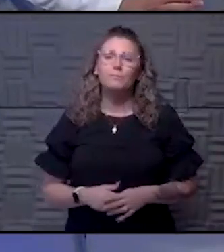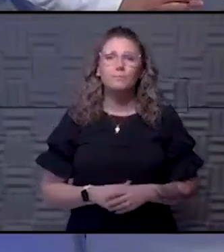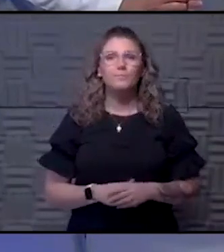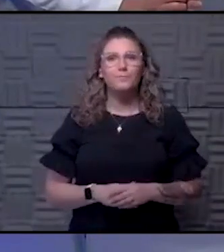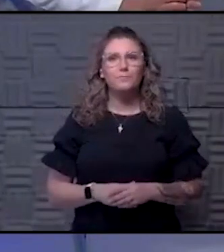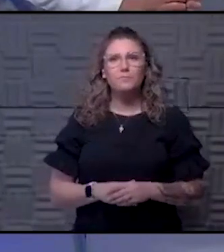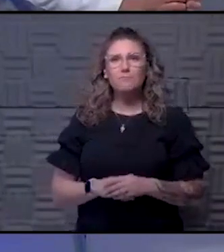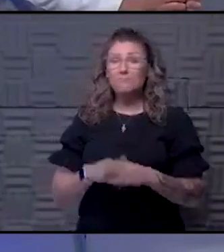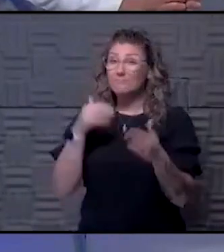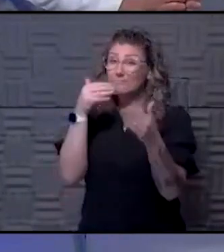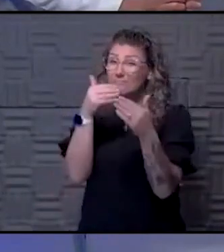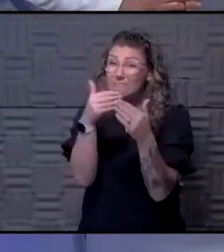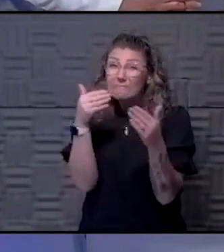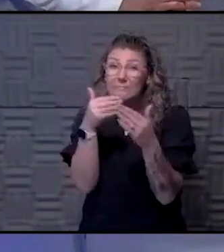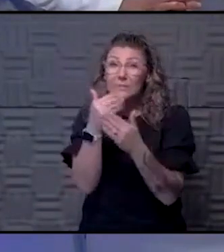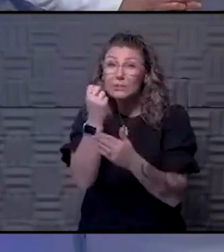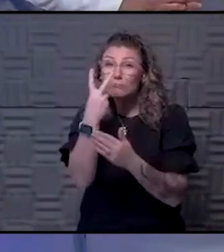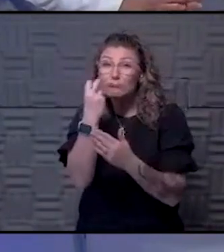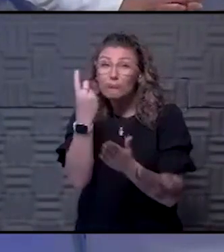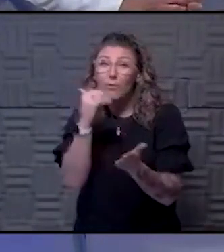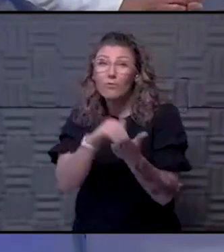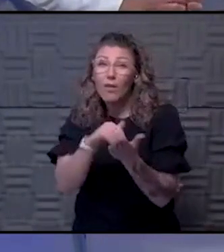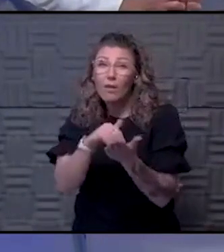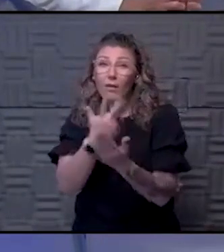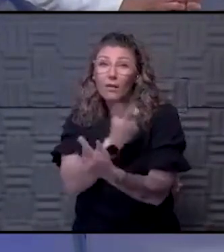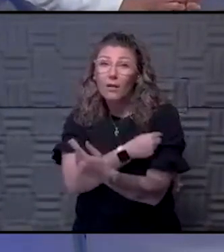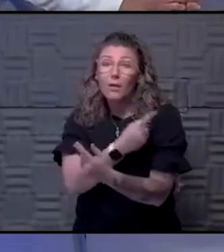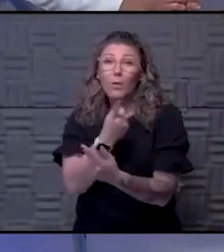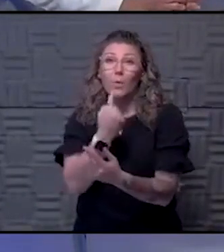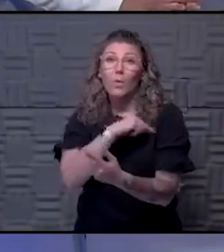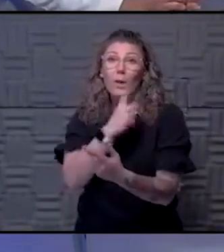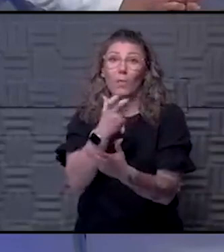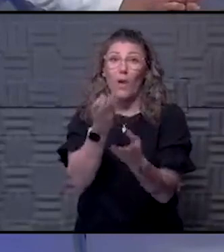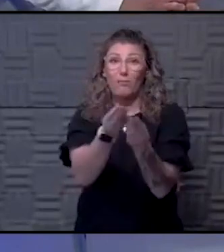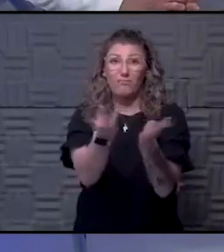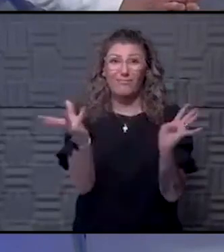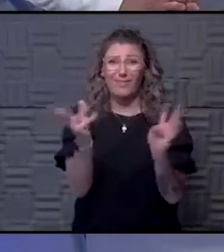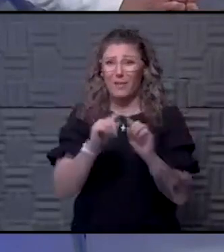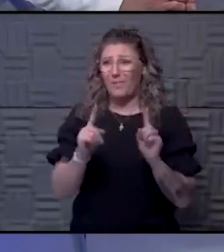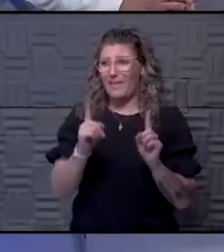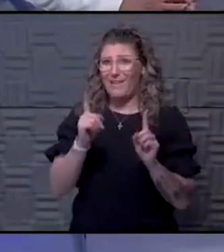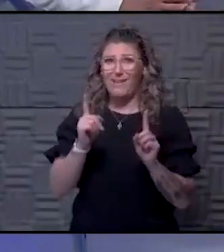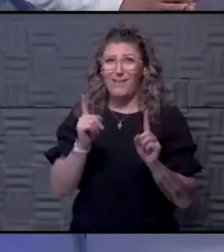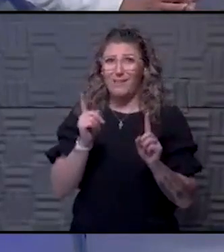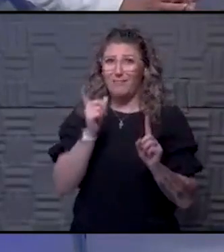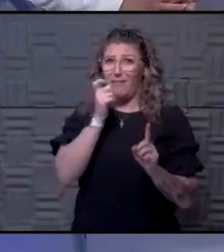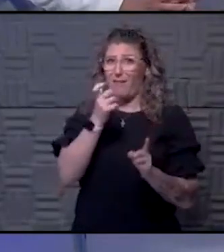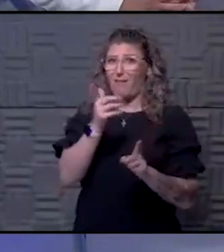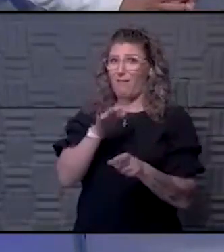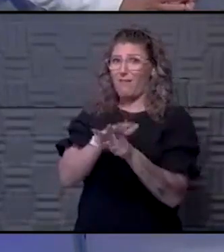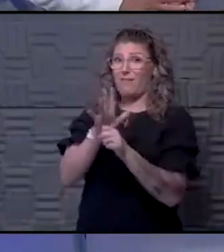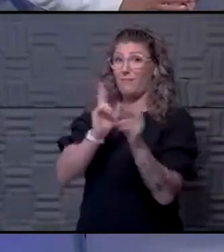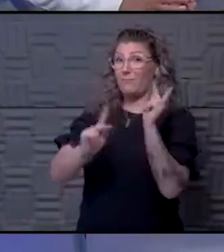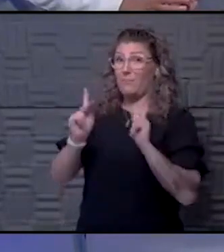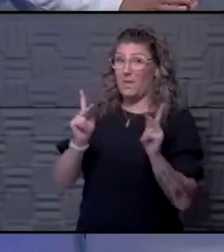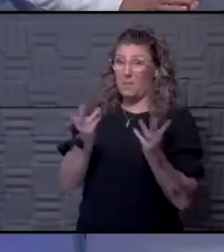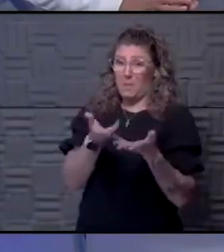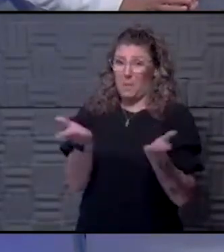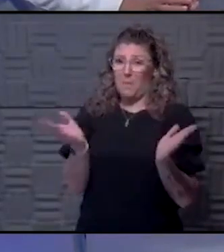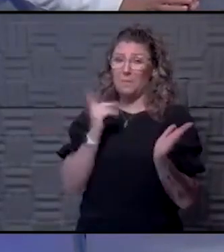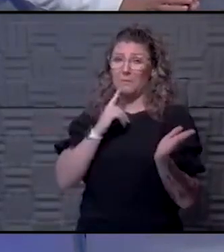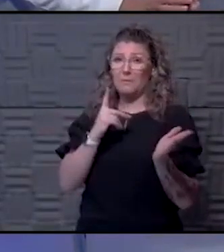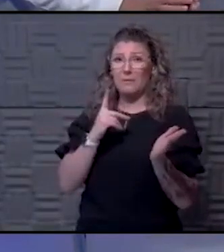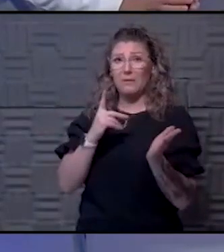we're close to 12,000 doses. We want to give a lot of doses out. We don't quite have enough people to take all those doses. What else can we do to get the